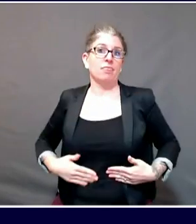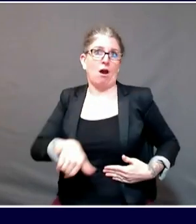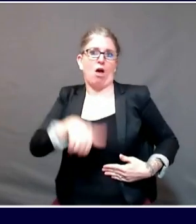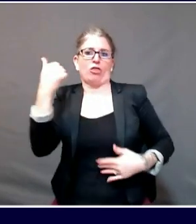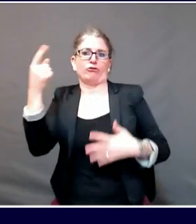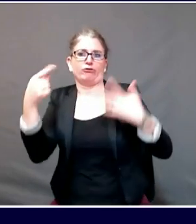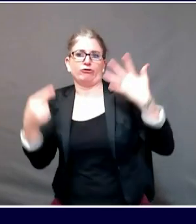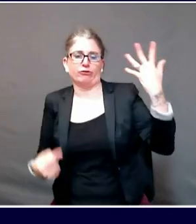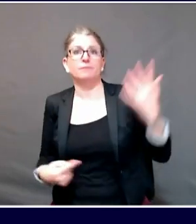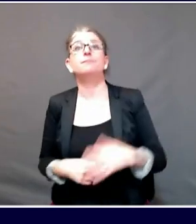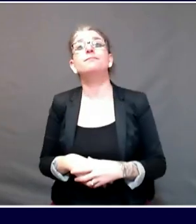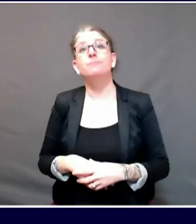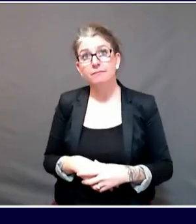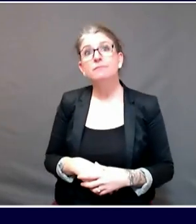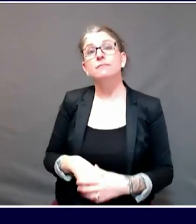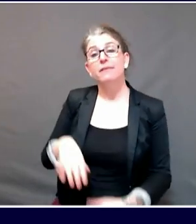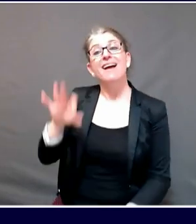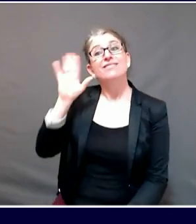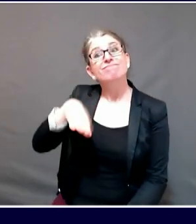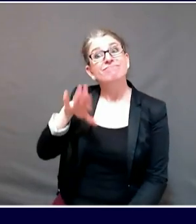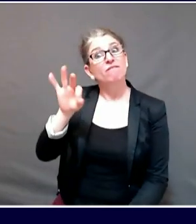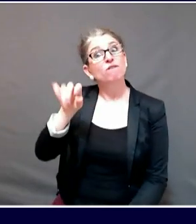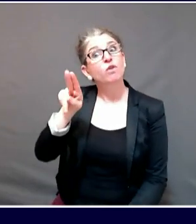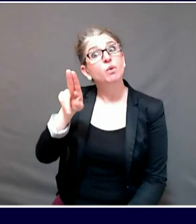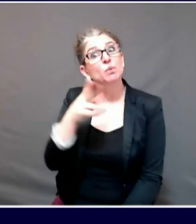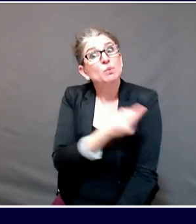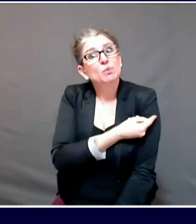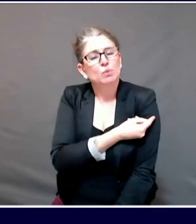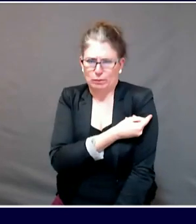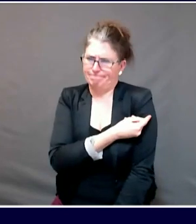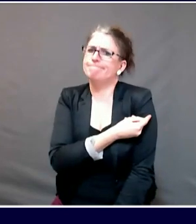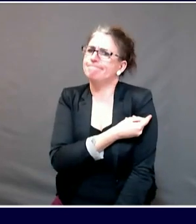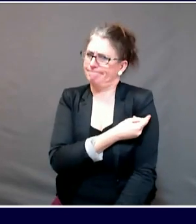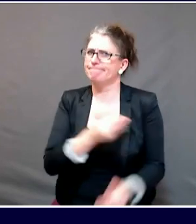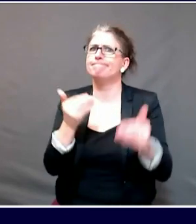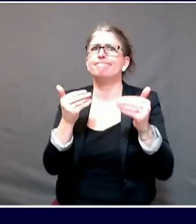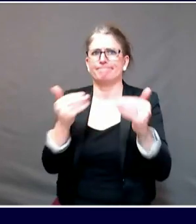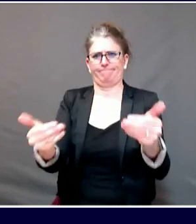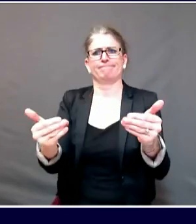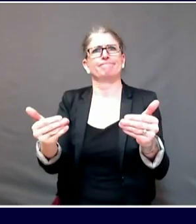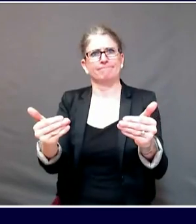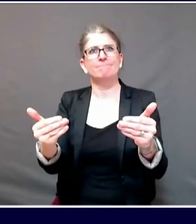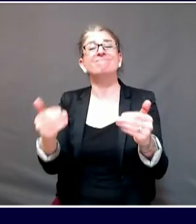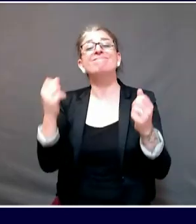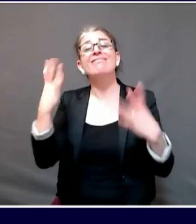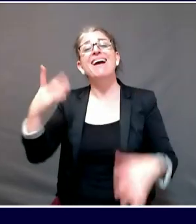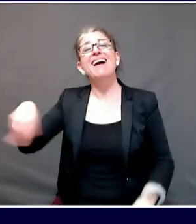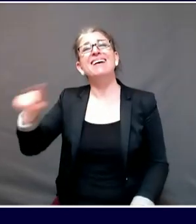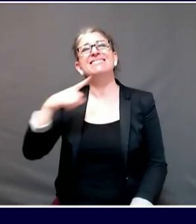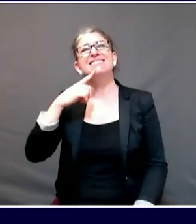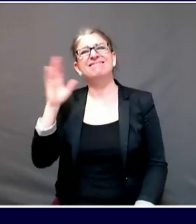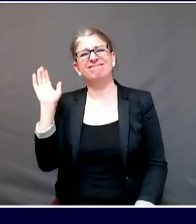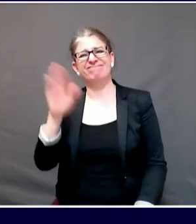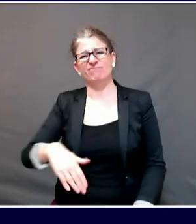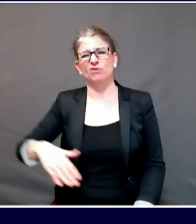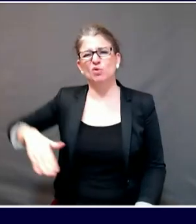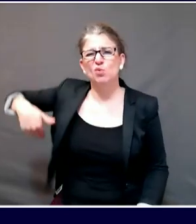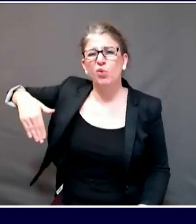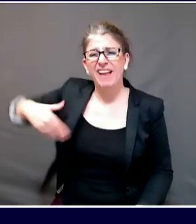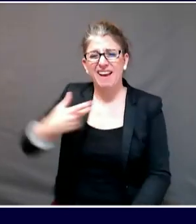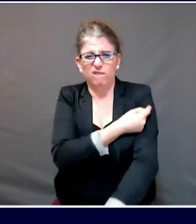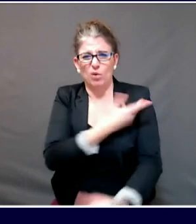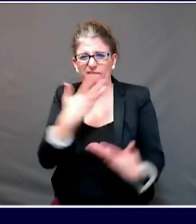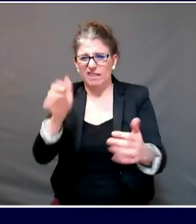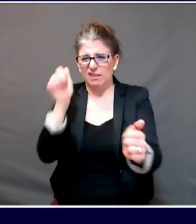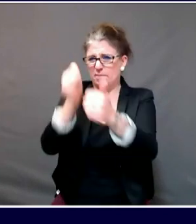is no. You can get your flu shot at any time during flu season. And so if you have not yet gotten your flu